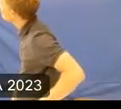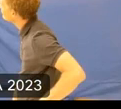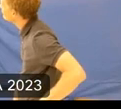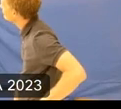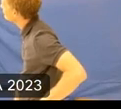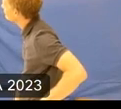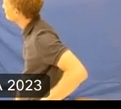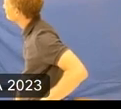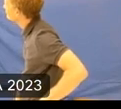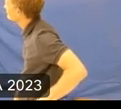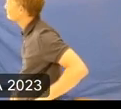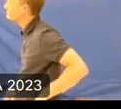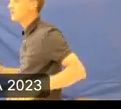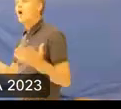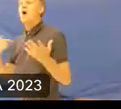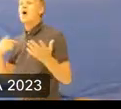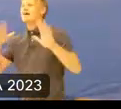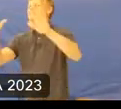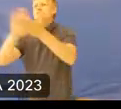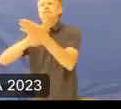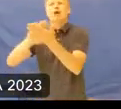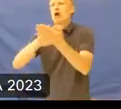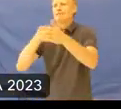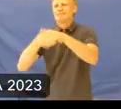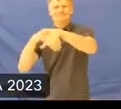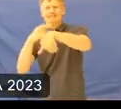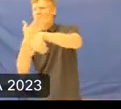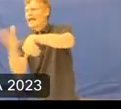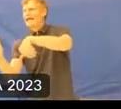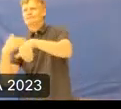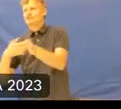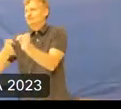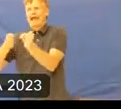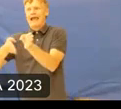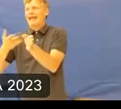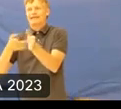know I came by train, but previously then I didn't have to say I came by train.